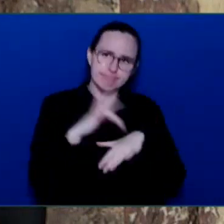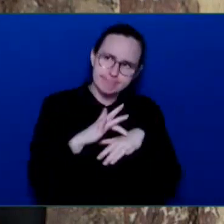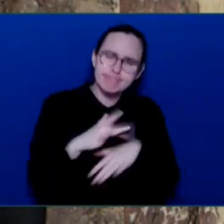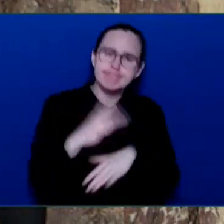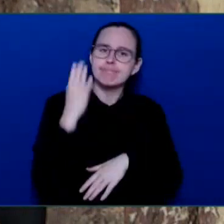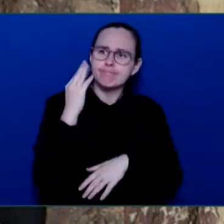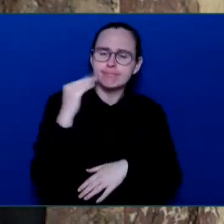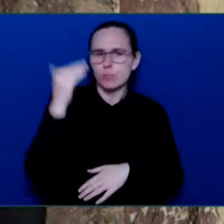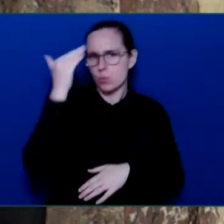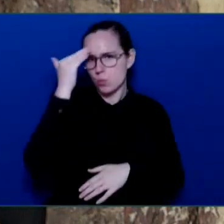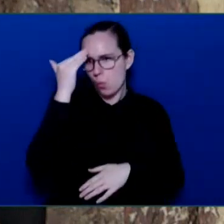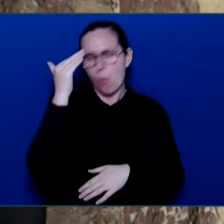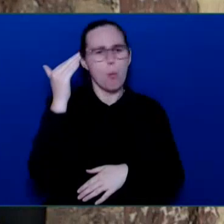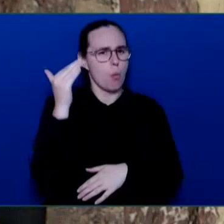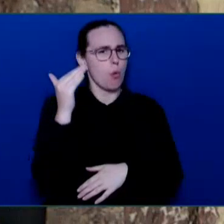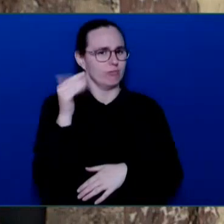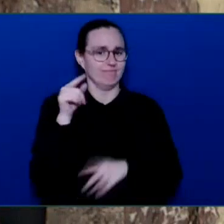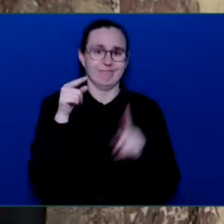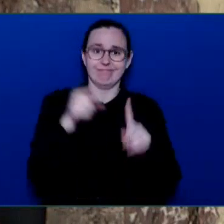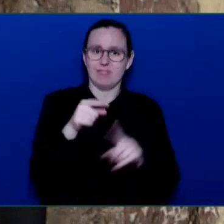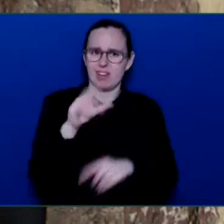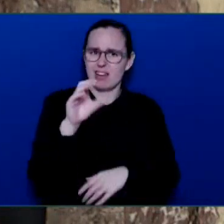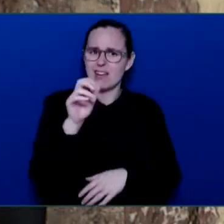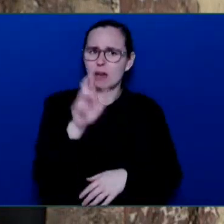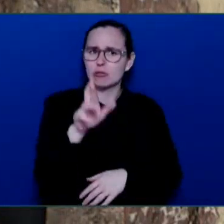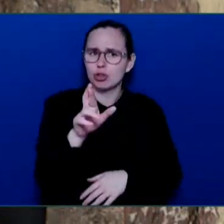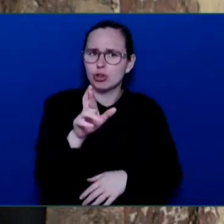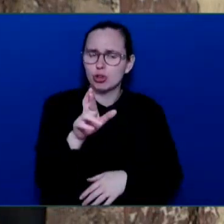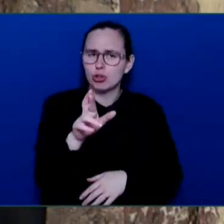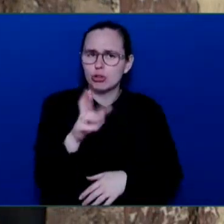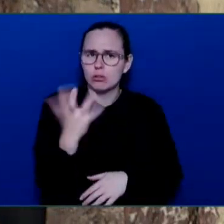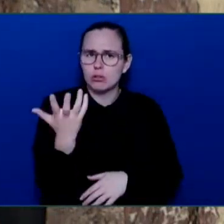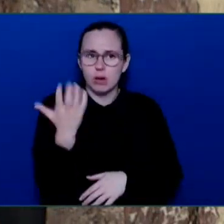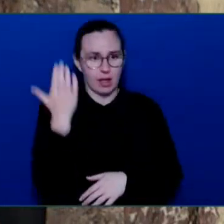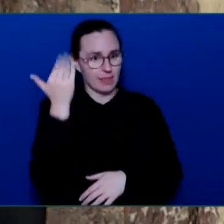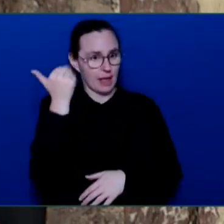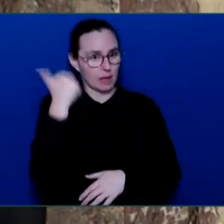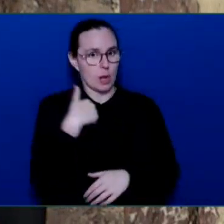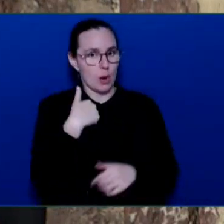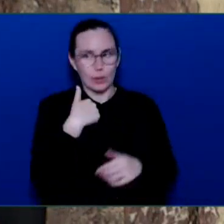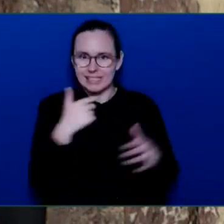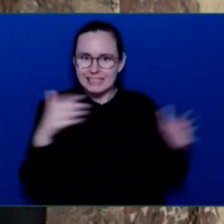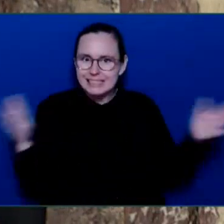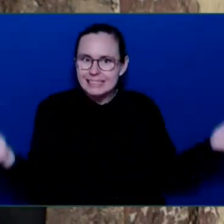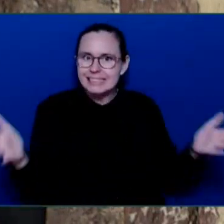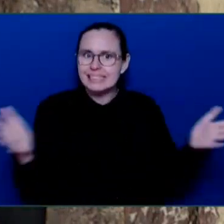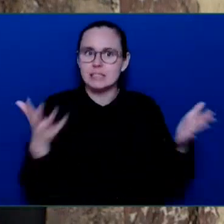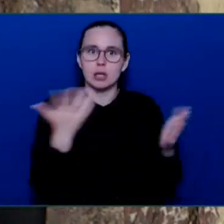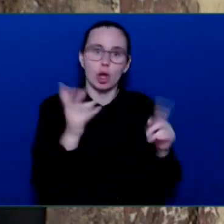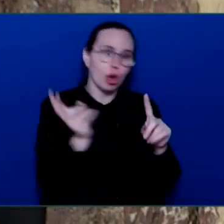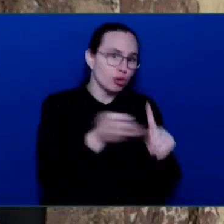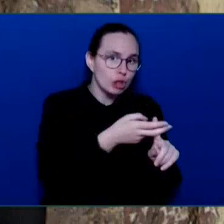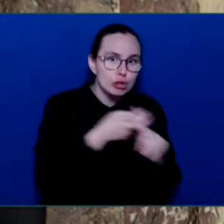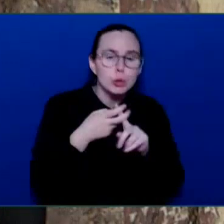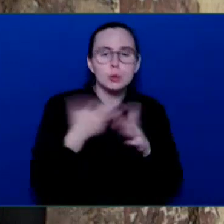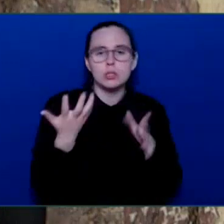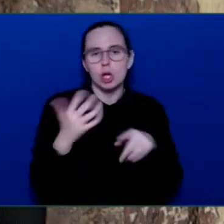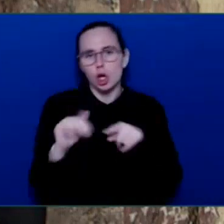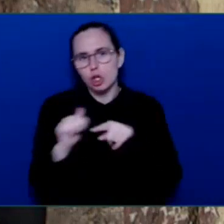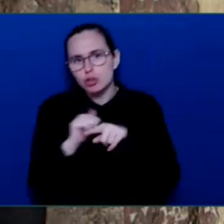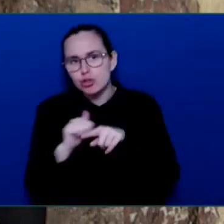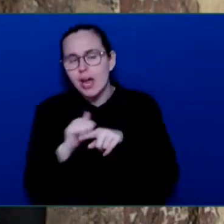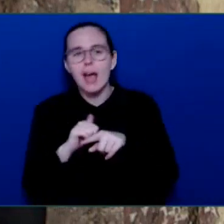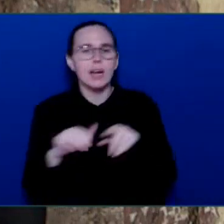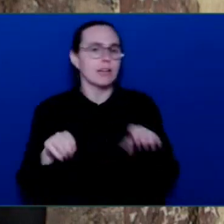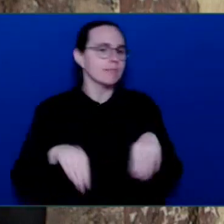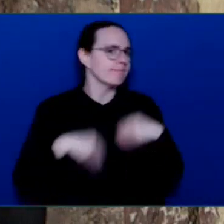we're taking to recruit, to train, to provide better cancer services for people are so important.